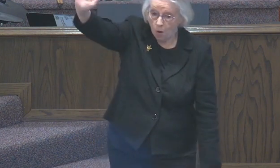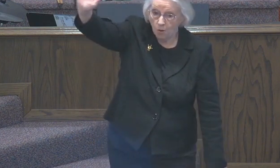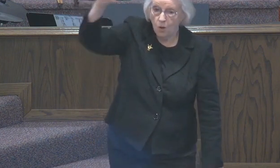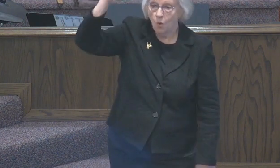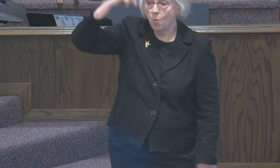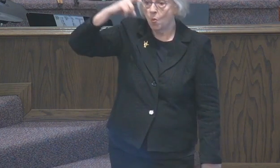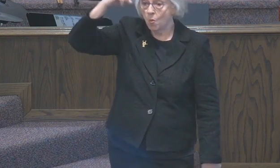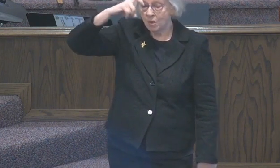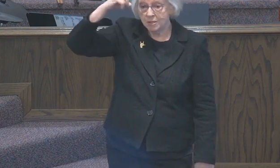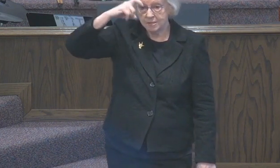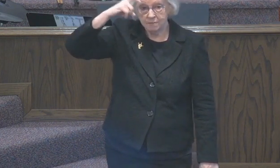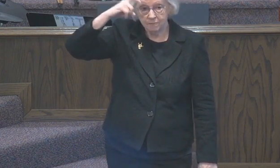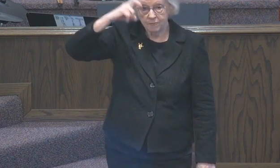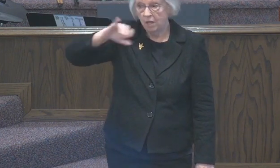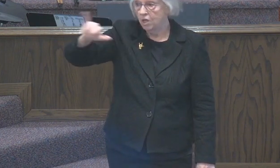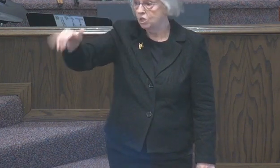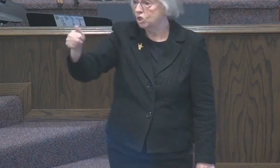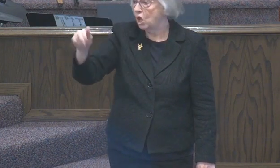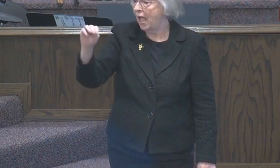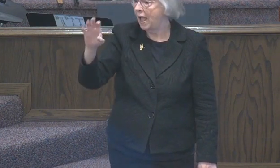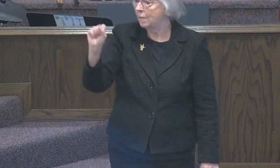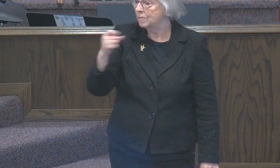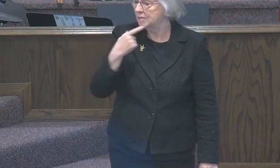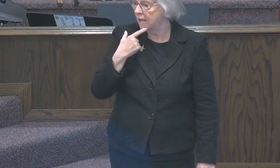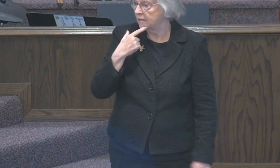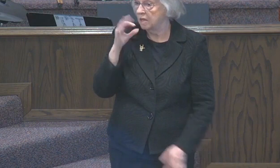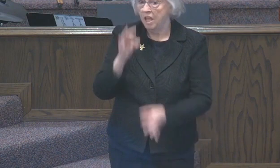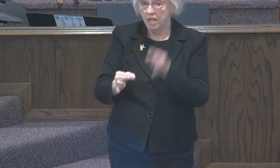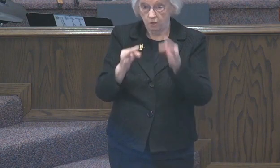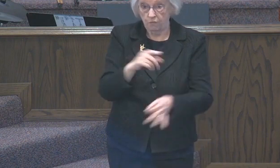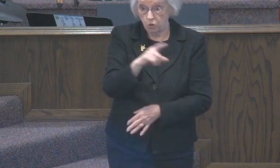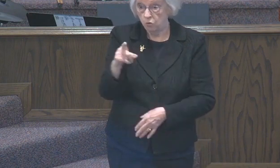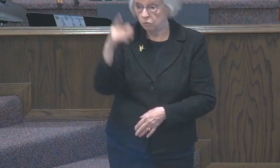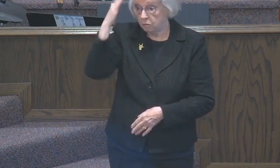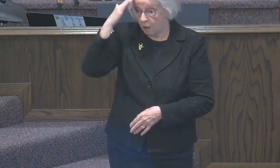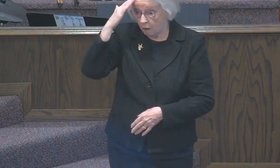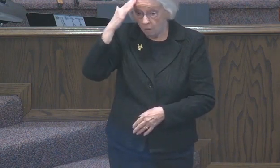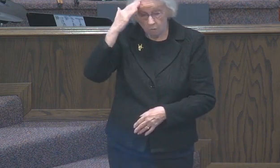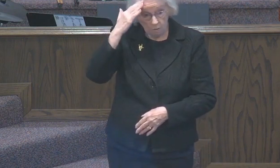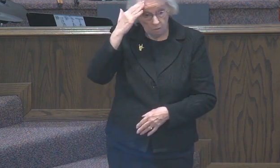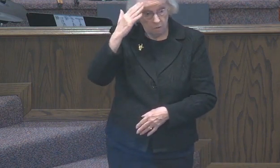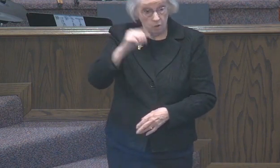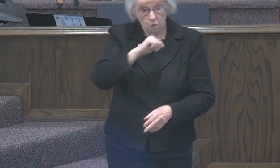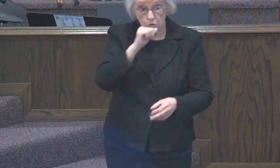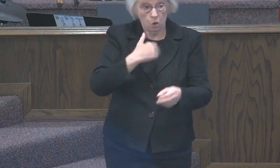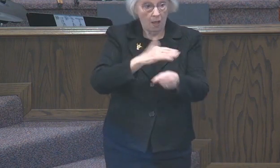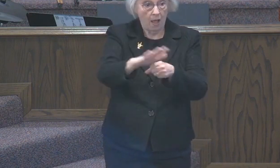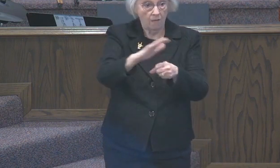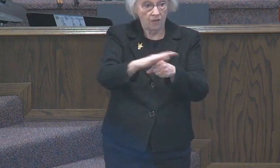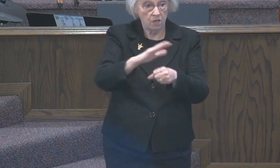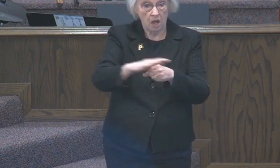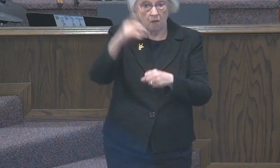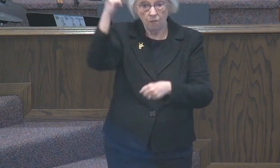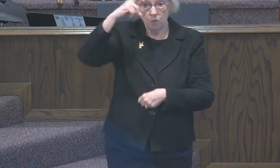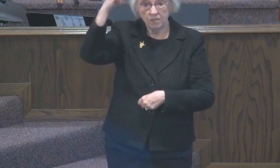called discernment, this gift of the Holy Spirit. This really is, I believe, it is a gift of from the Holy